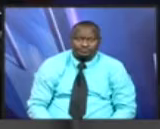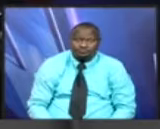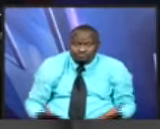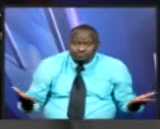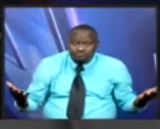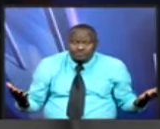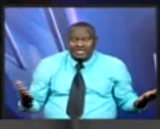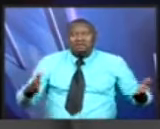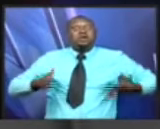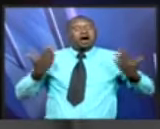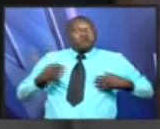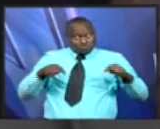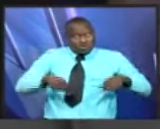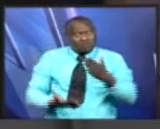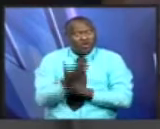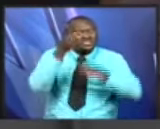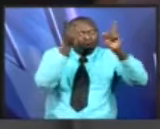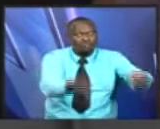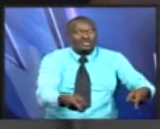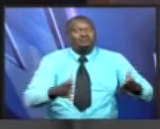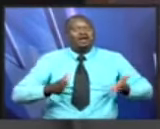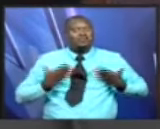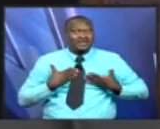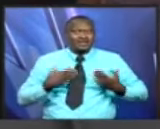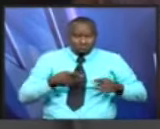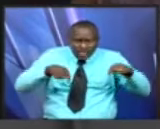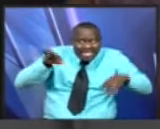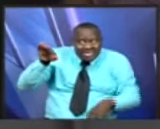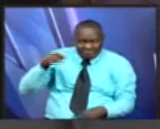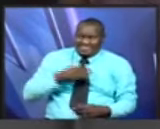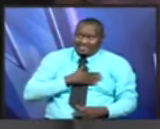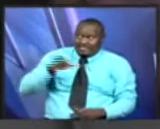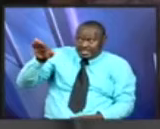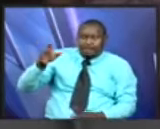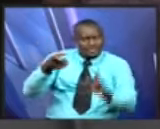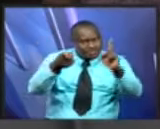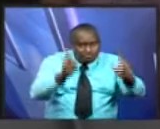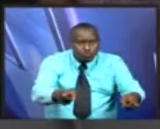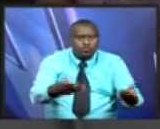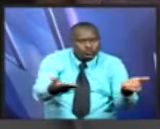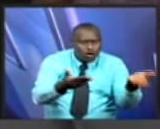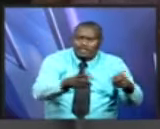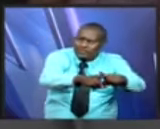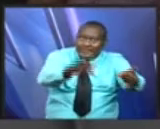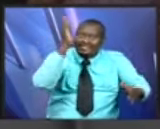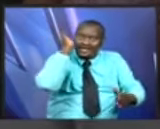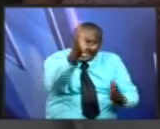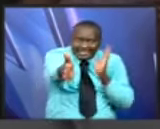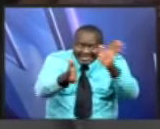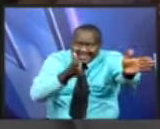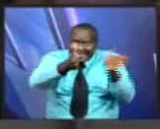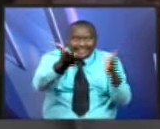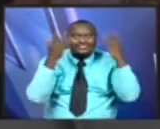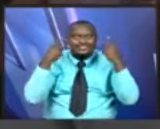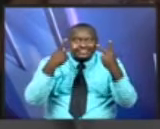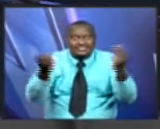And I am glad I came here this morning. This evening, to talk to all of you directly when you are all